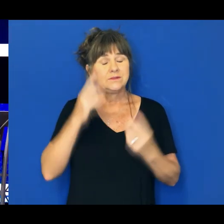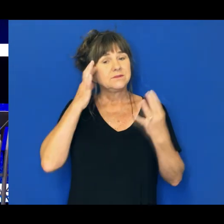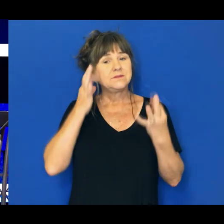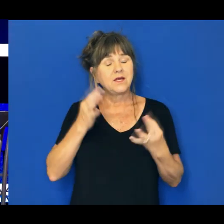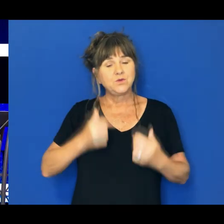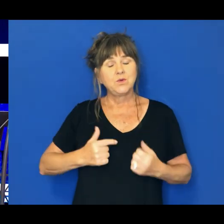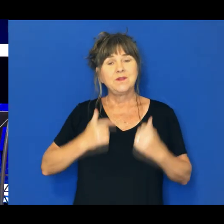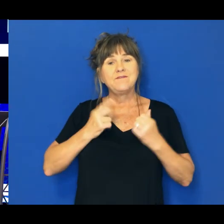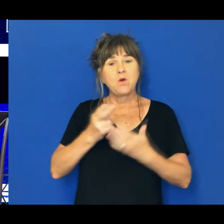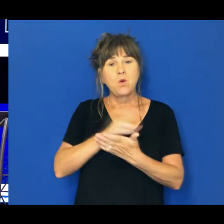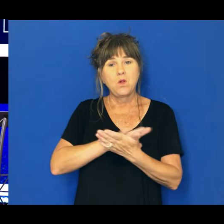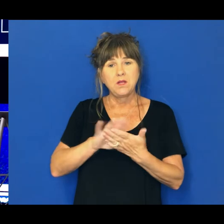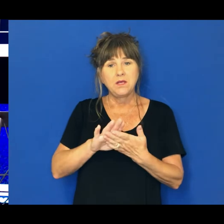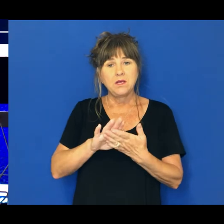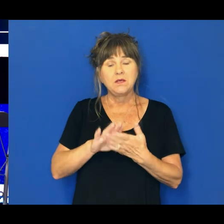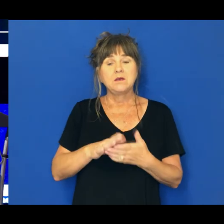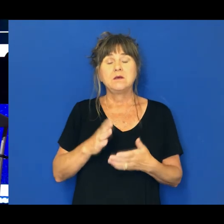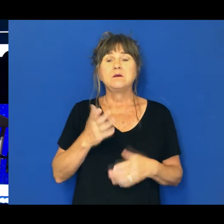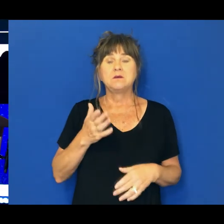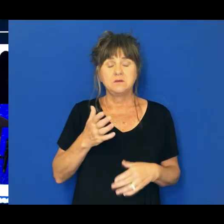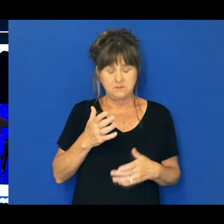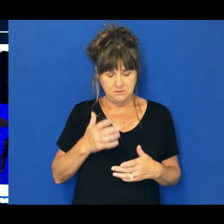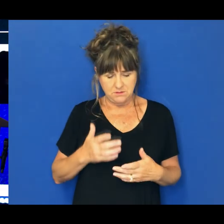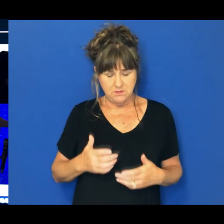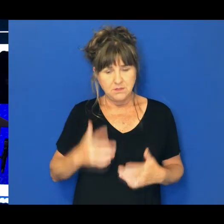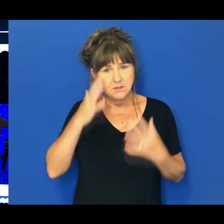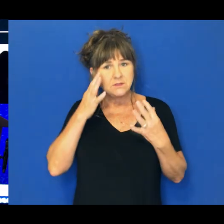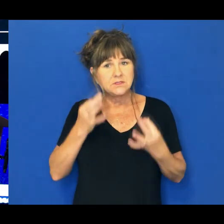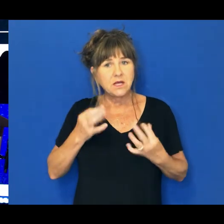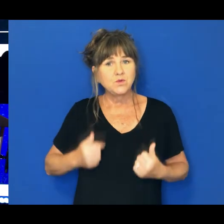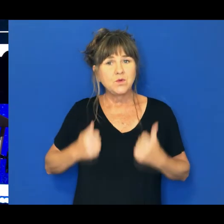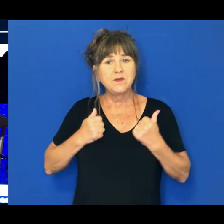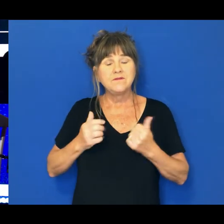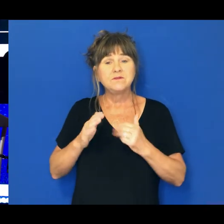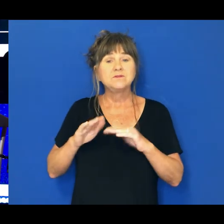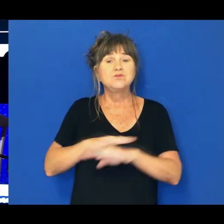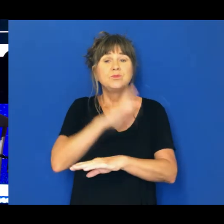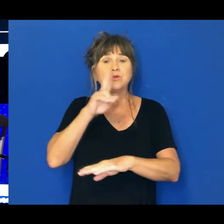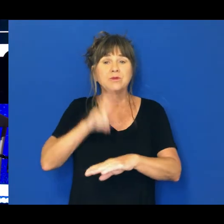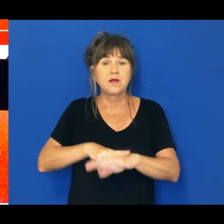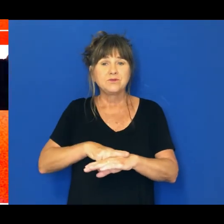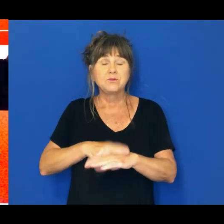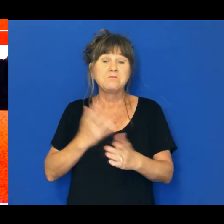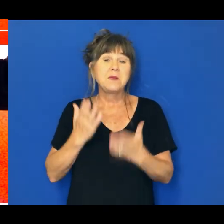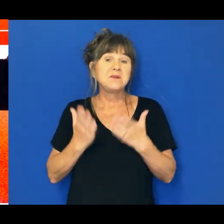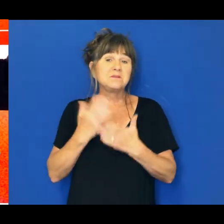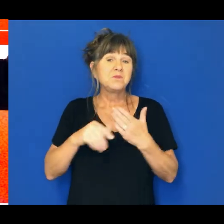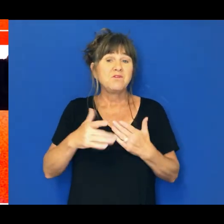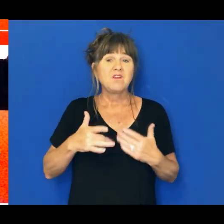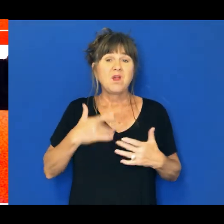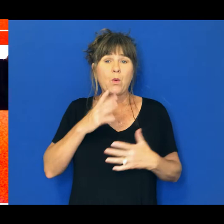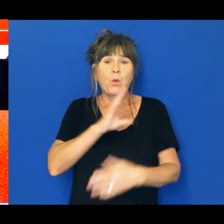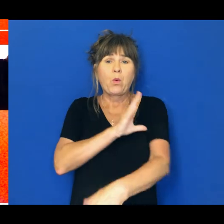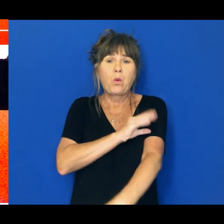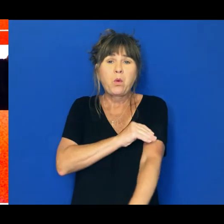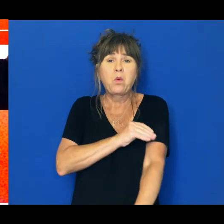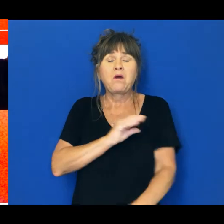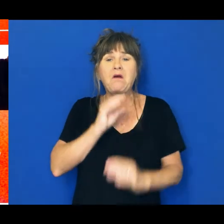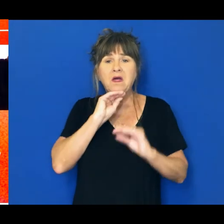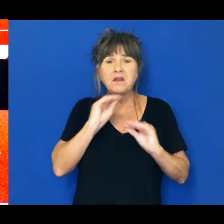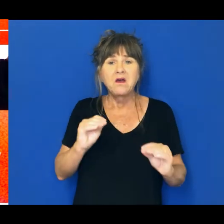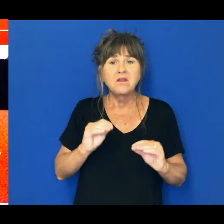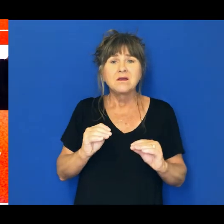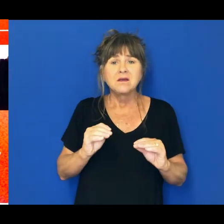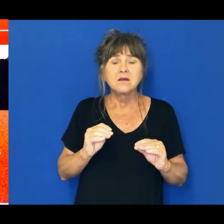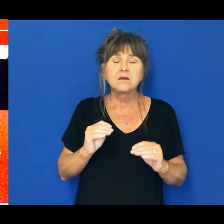of you, I'm going to begin to live a supernatural life because you feel like a powerless Christian. But in a moment, you're going to have a chance